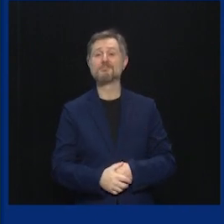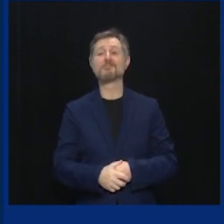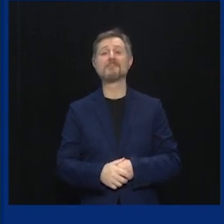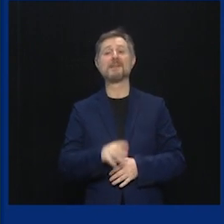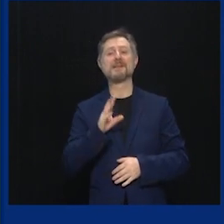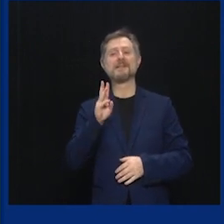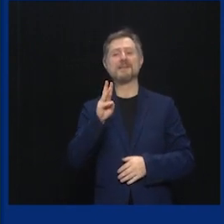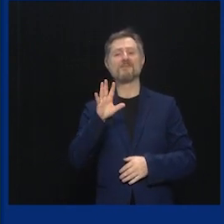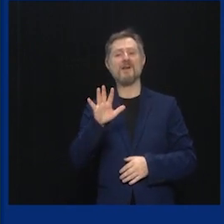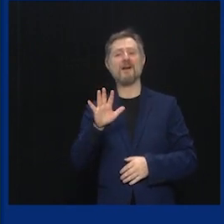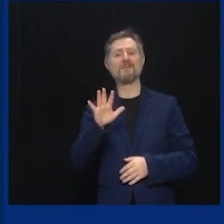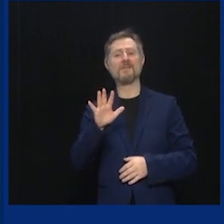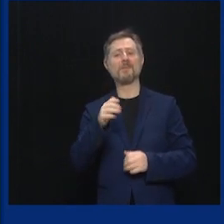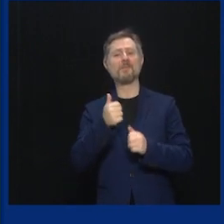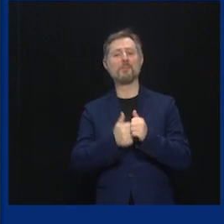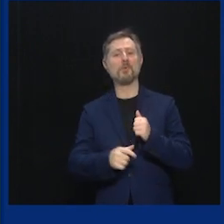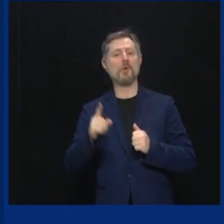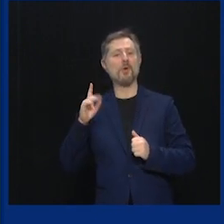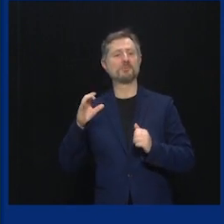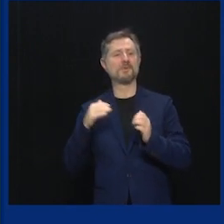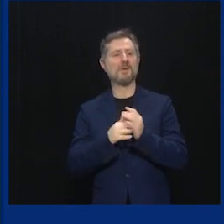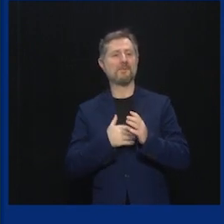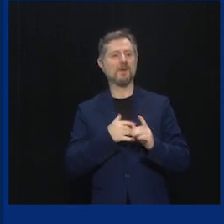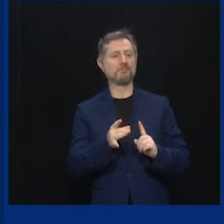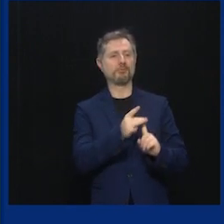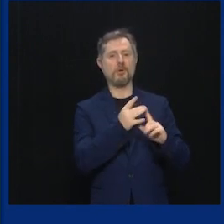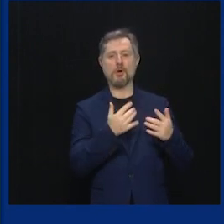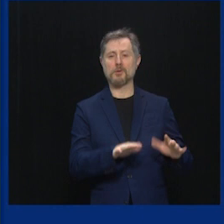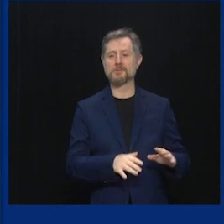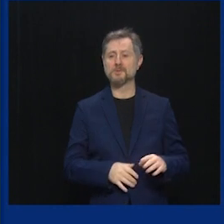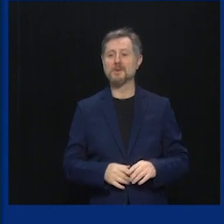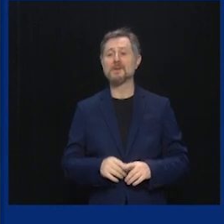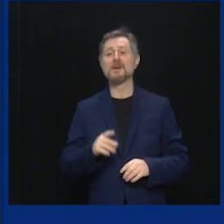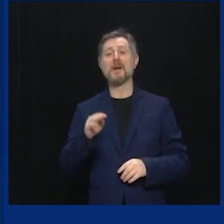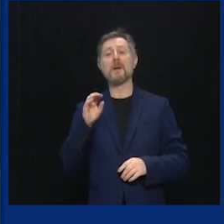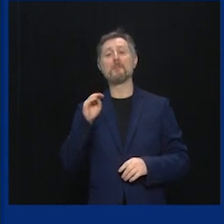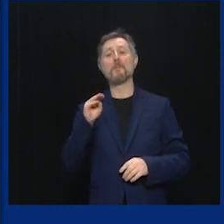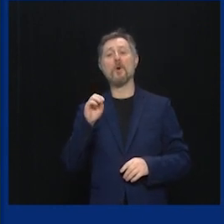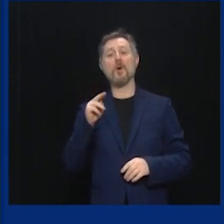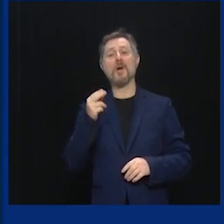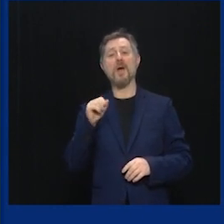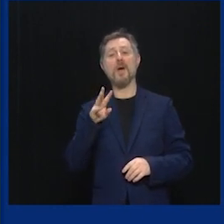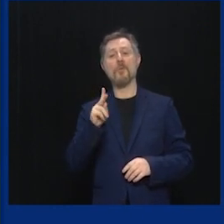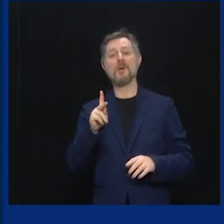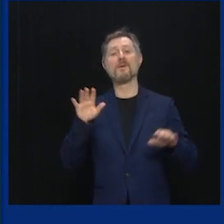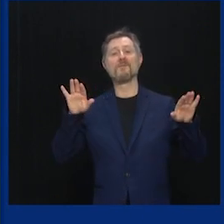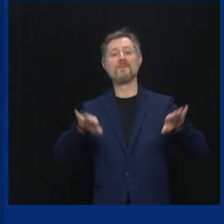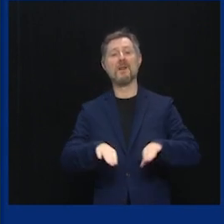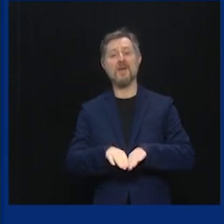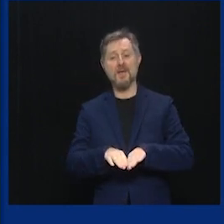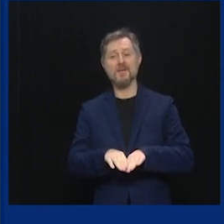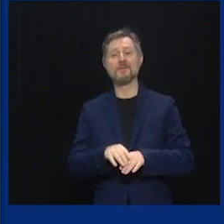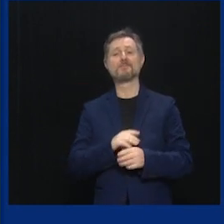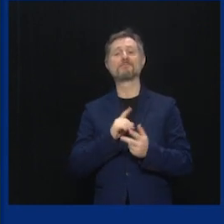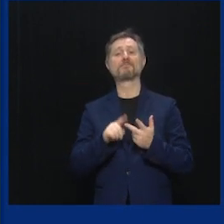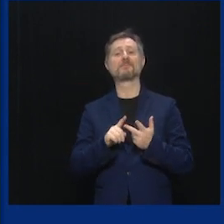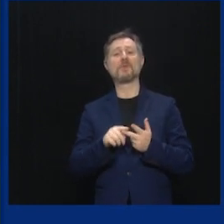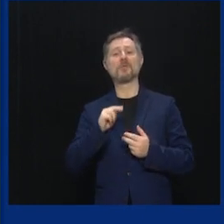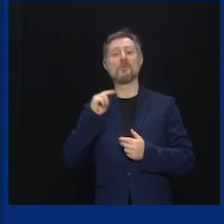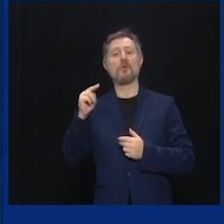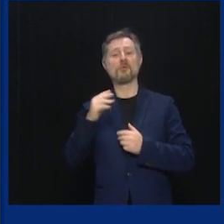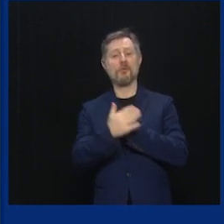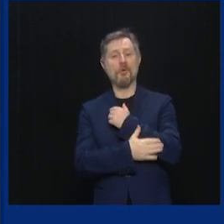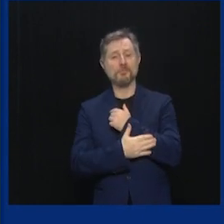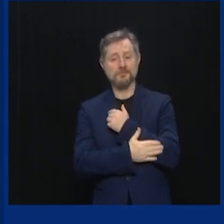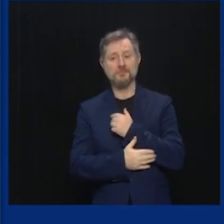per 100. Some of the other hotspot areas are the Mohawk Valley, North Country, and so we've been directly engaged with their elected